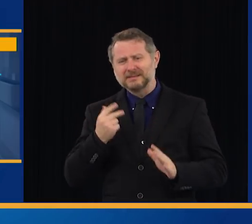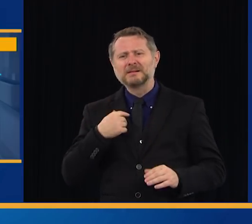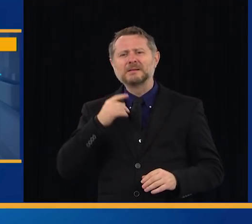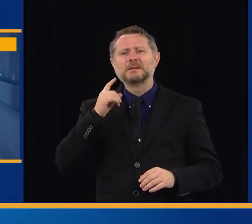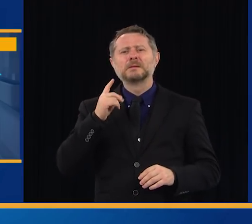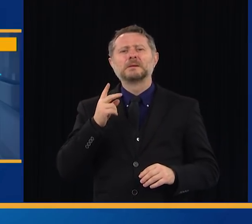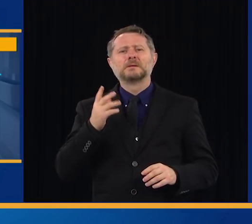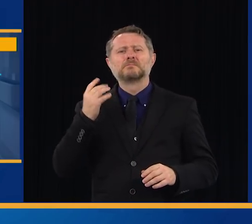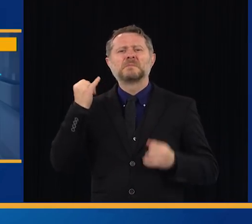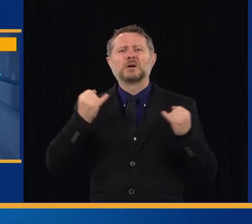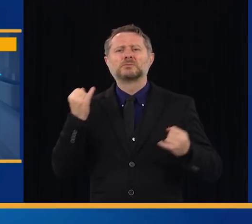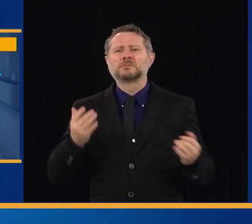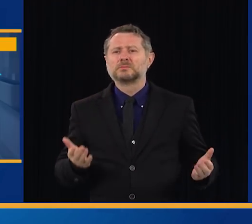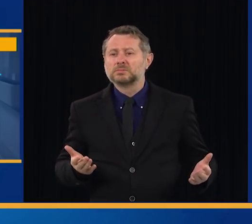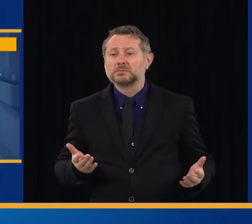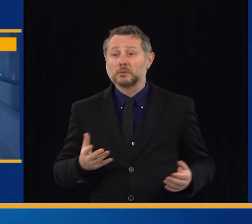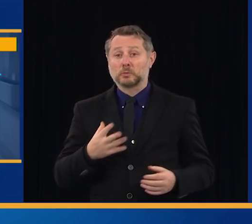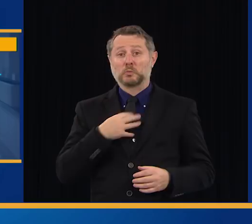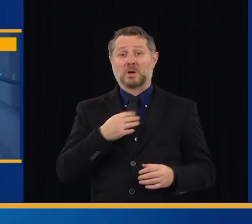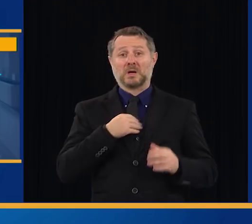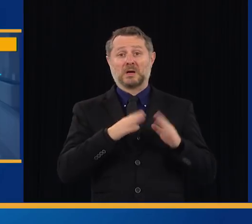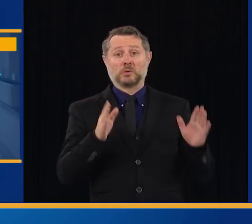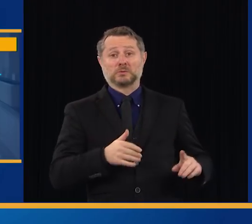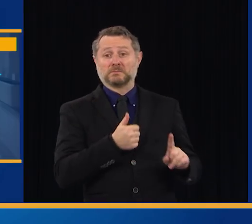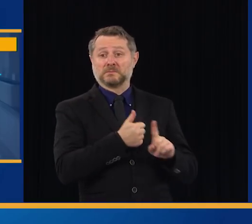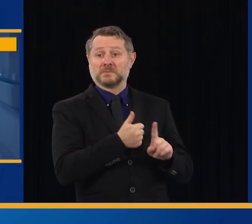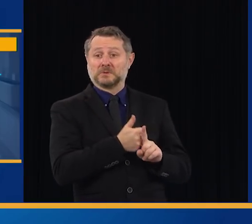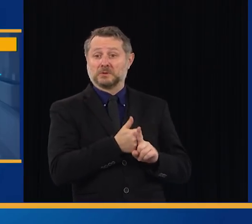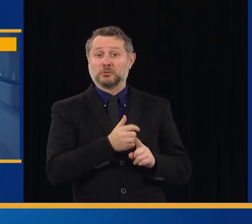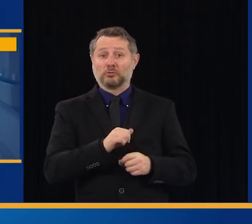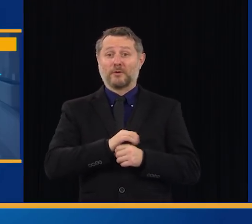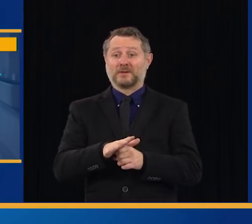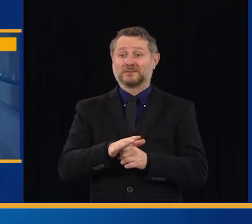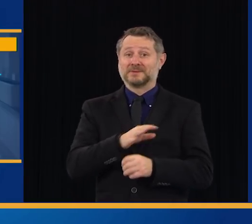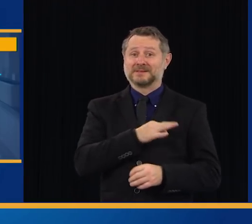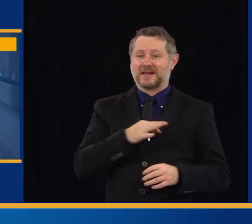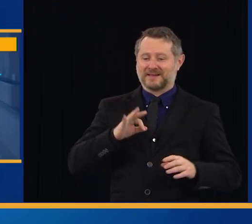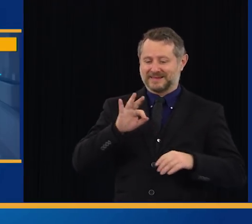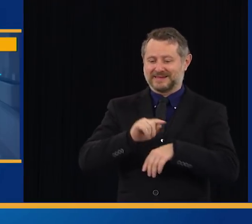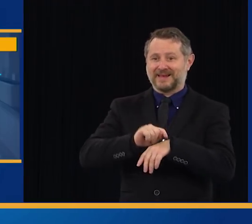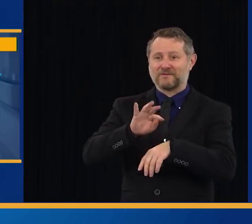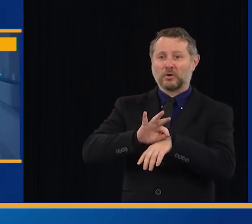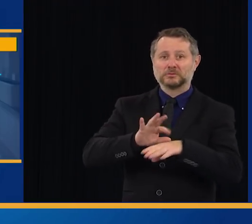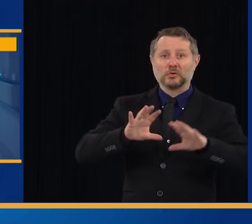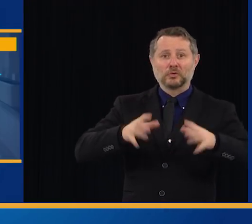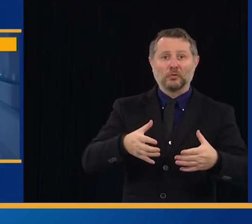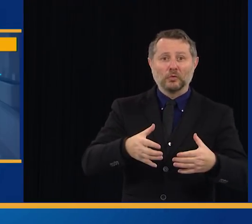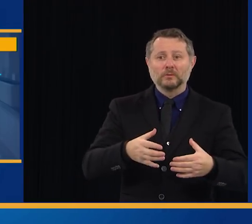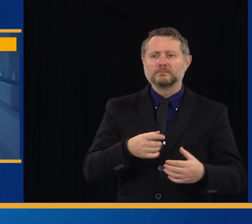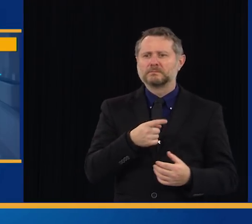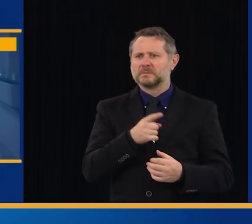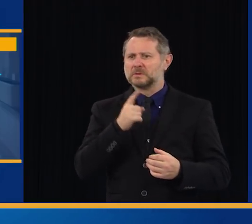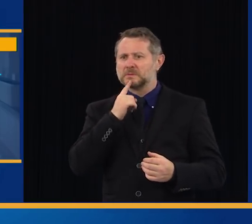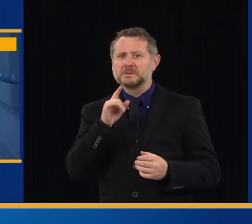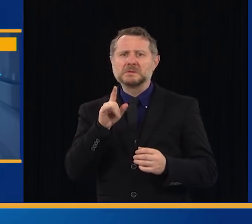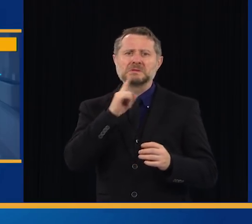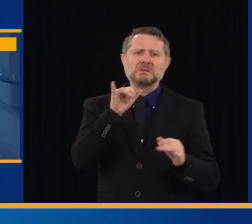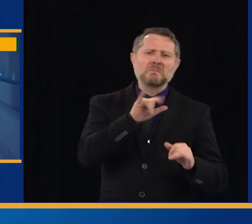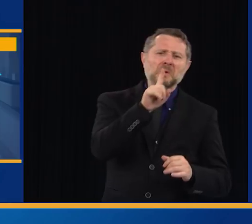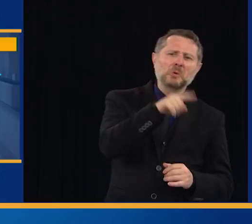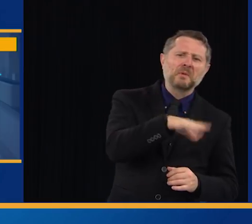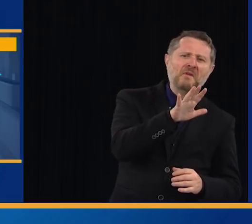House Coronavirus Task Force, the same thing. White House Coronavirus Task Force was saying 1.5 to 2.2 million